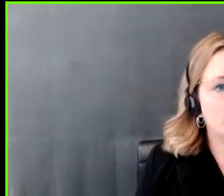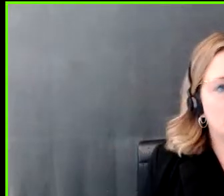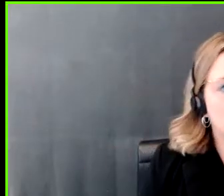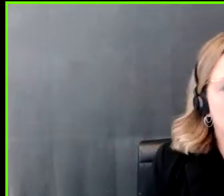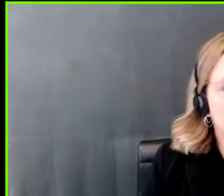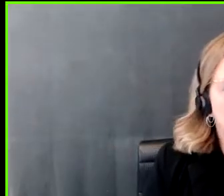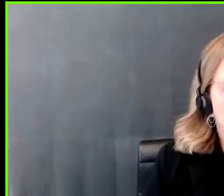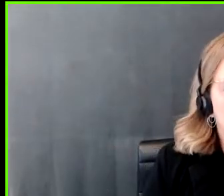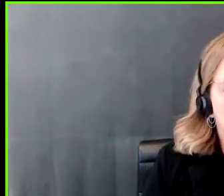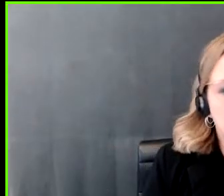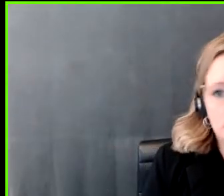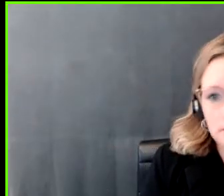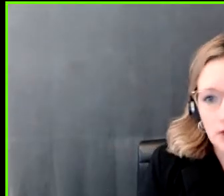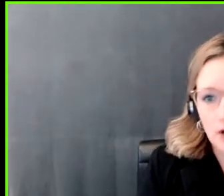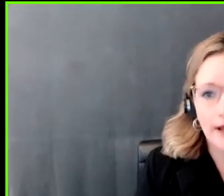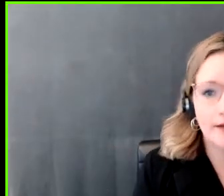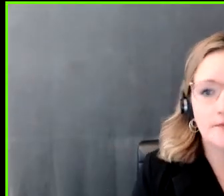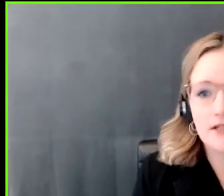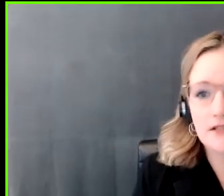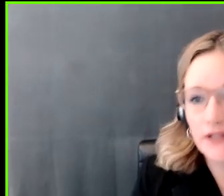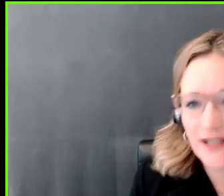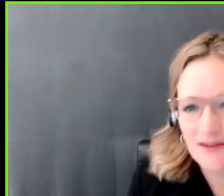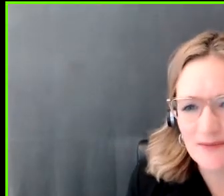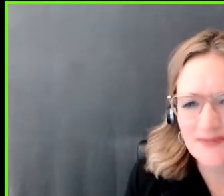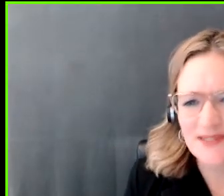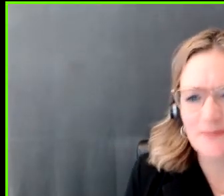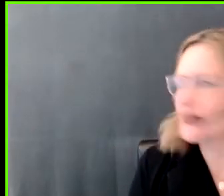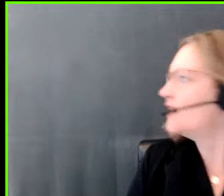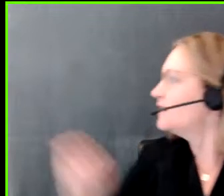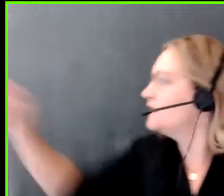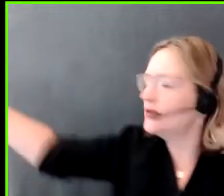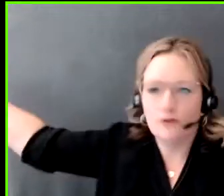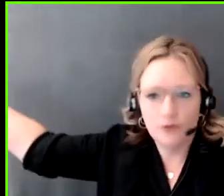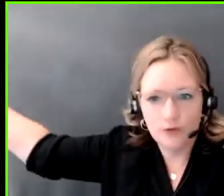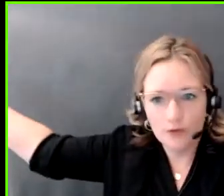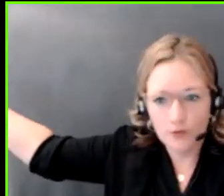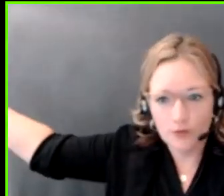yep you look good to me okay i just feel like